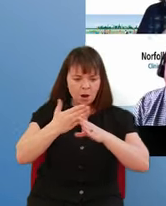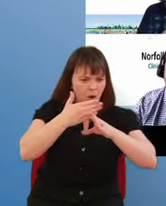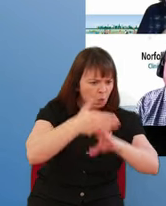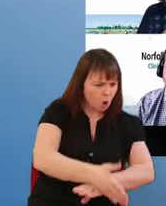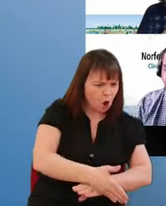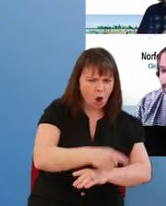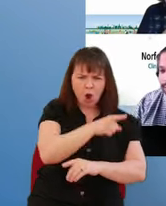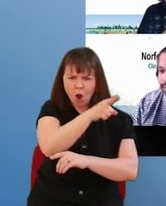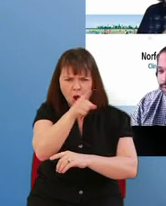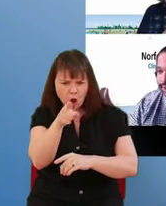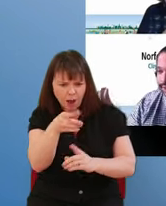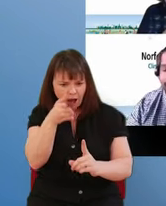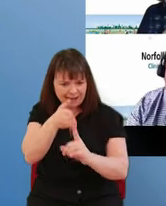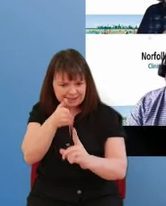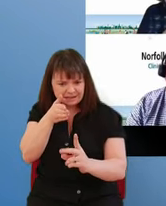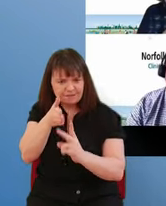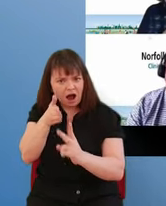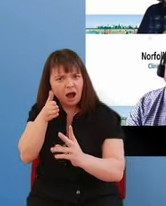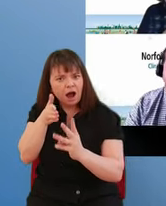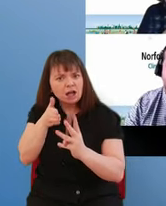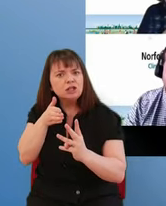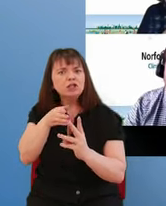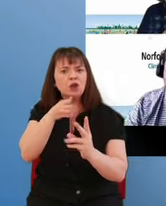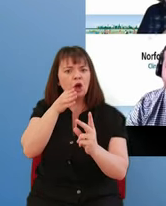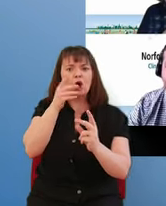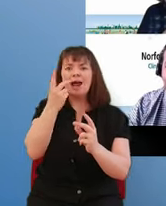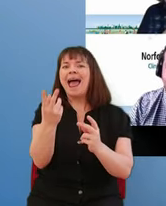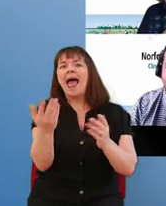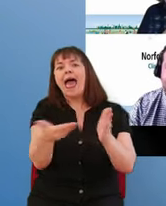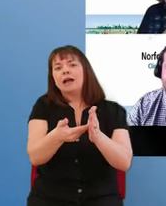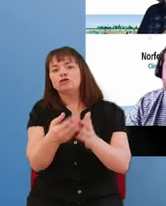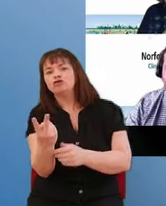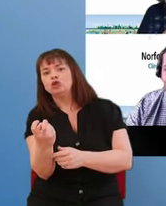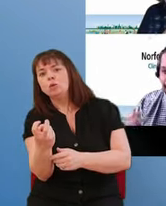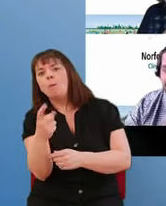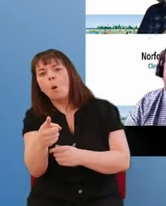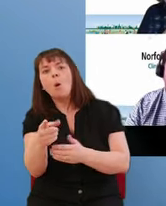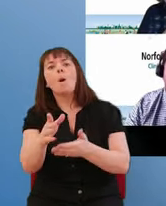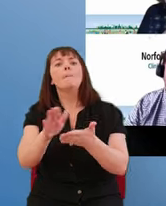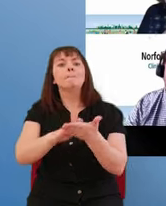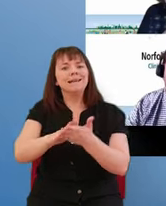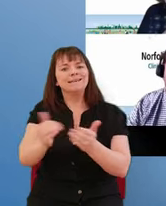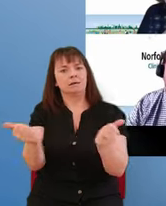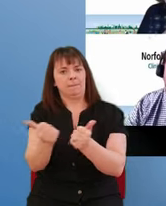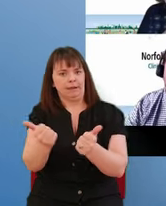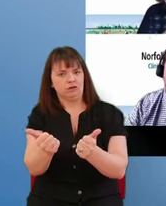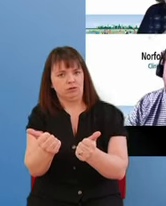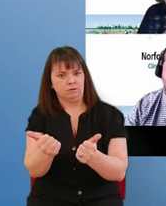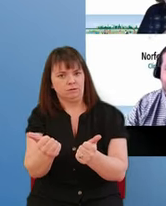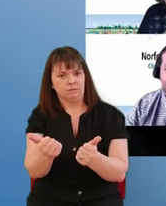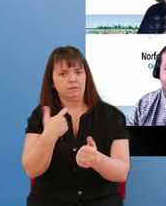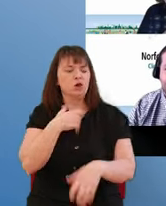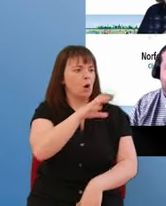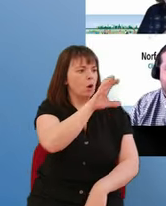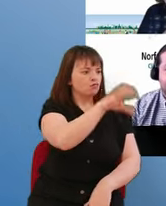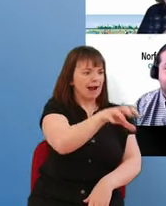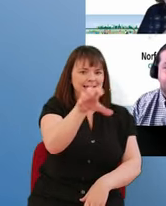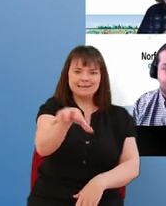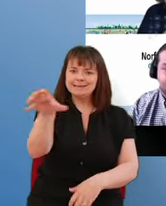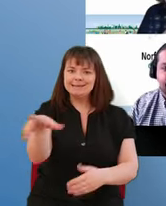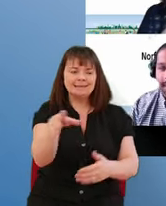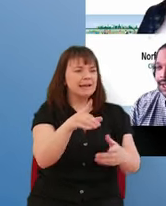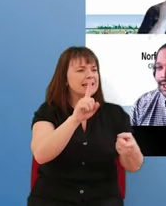If we can have more of a closer inspection and grip on that data, we can actually put in some mechanisms in place to develop